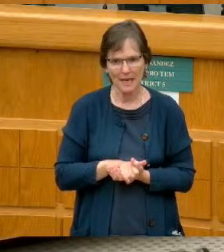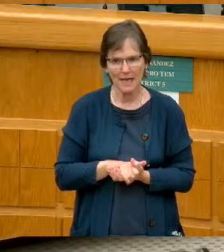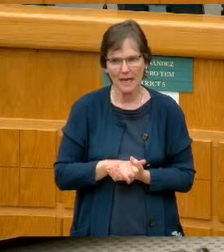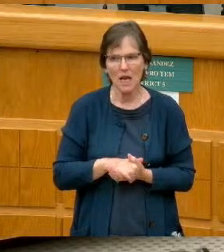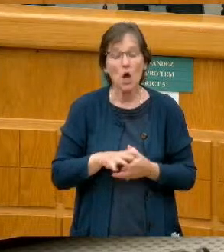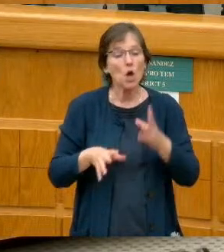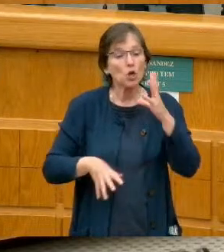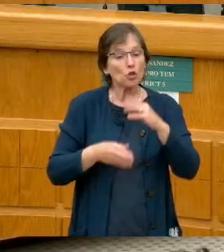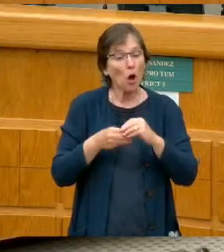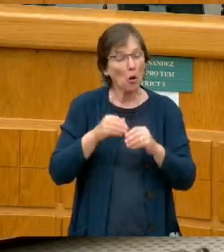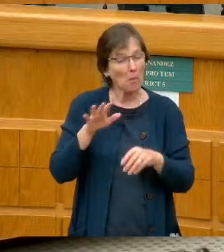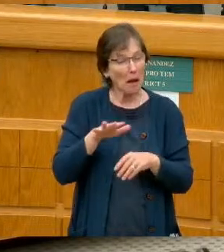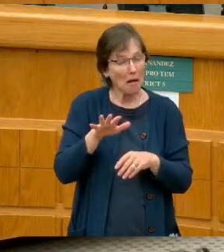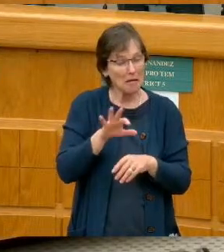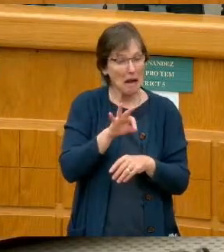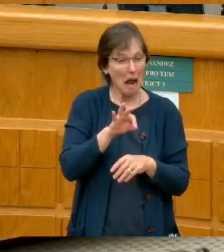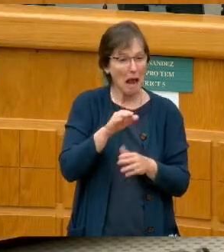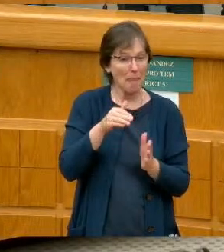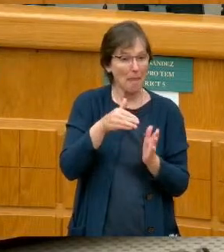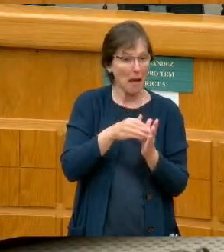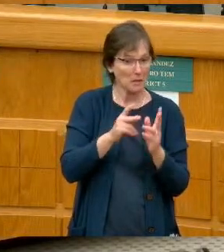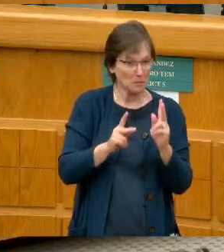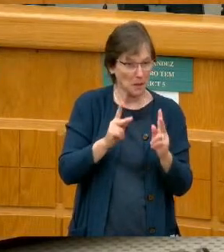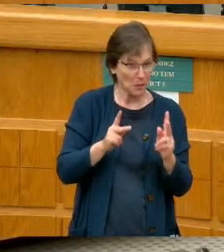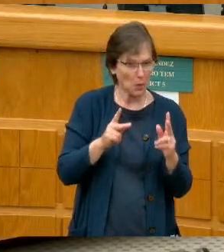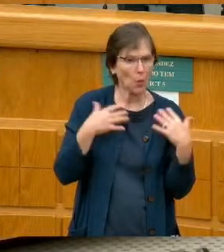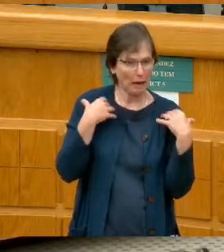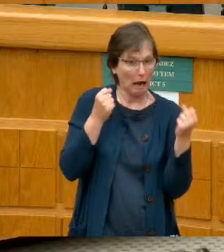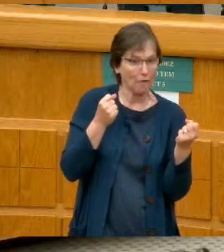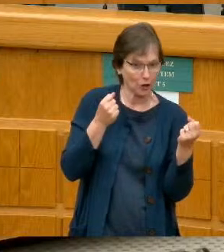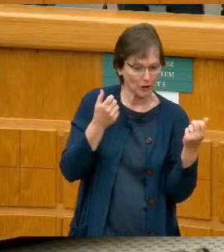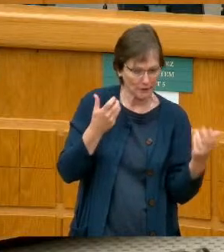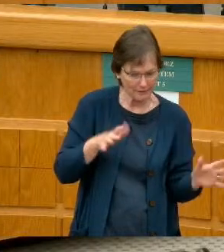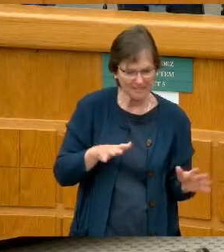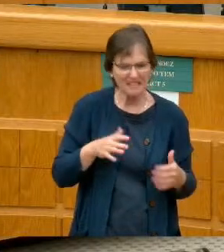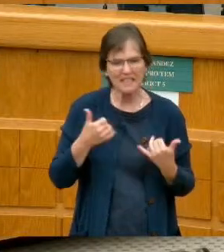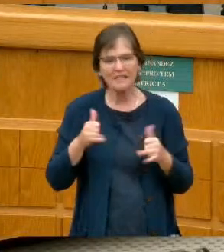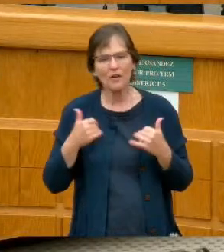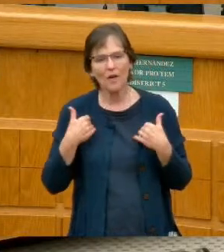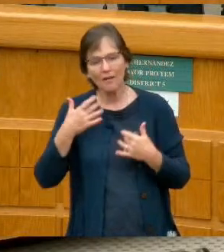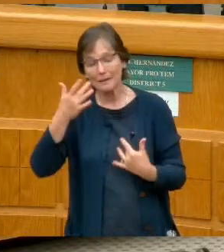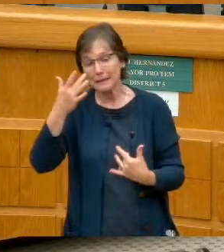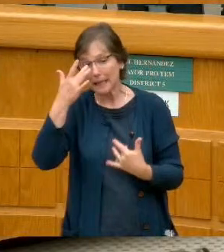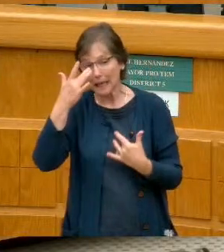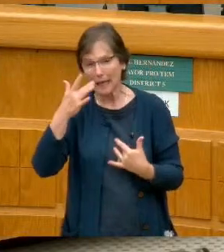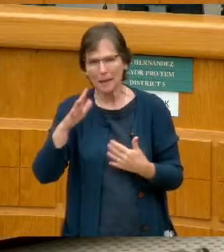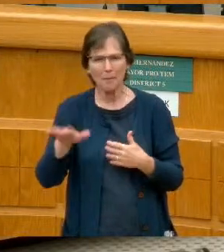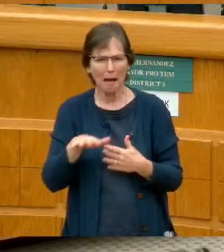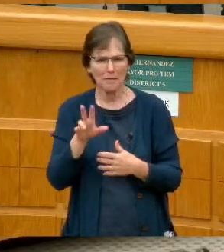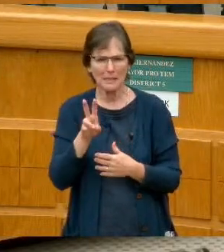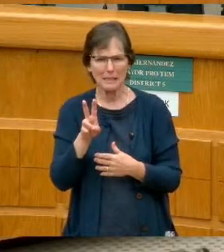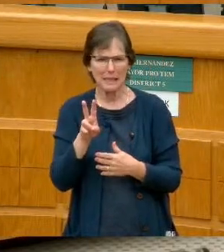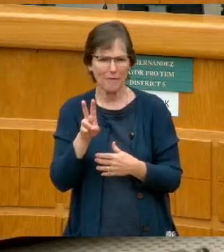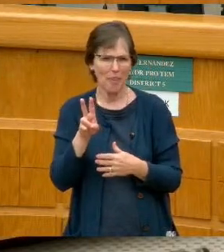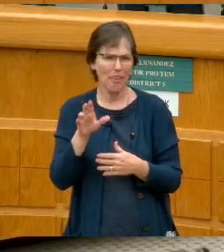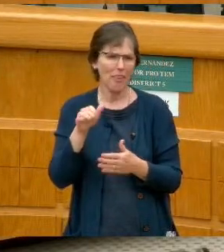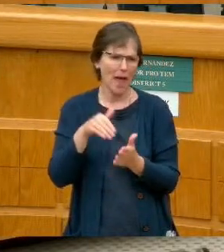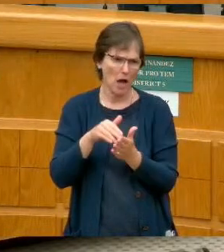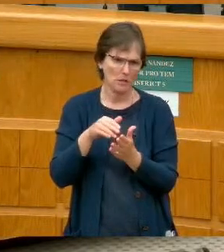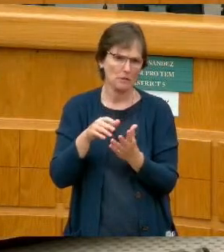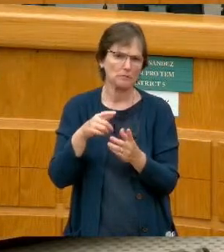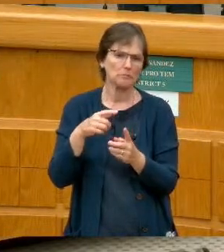9,000 persons have recovered, and we still do have about 7,850 active cases. And